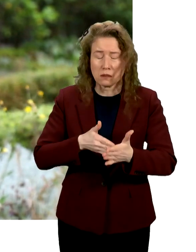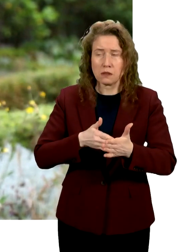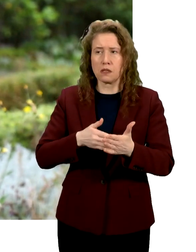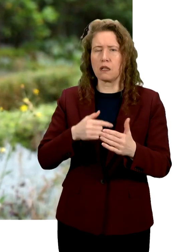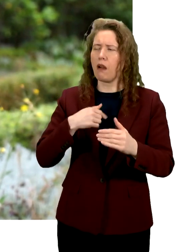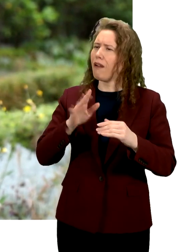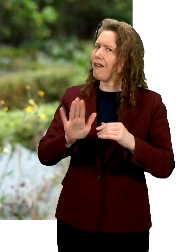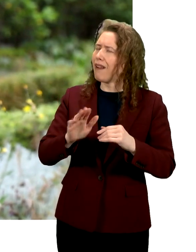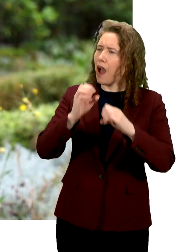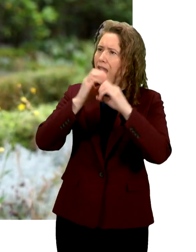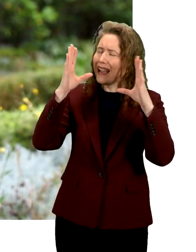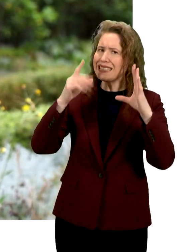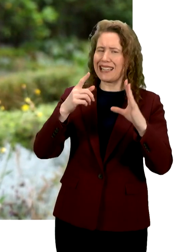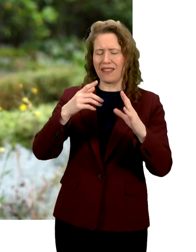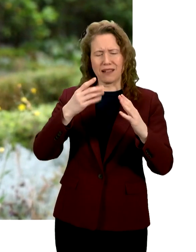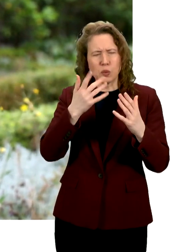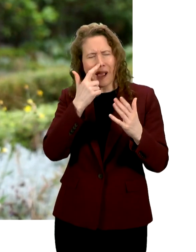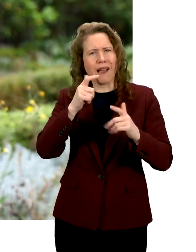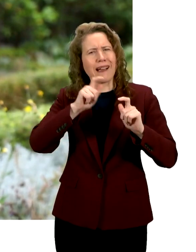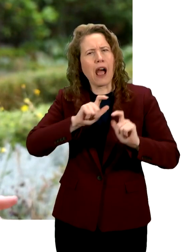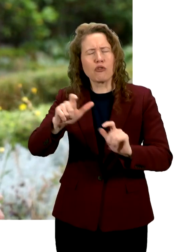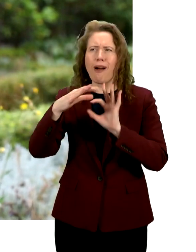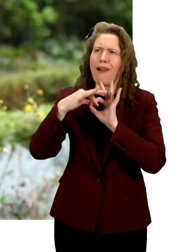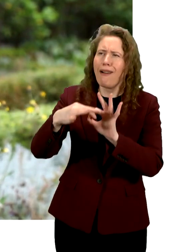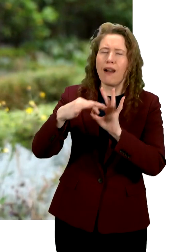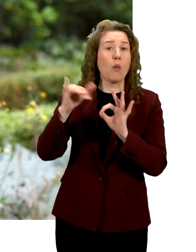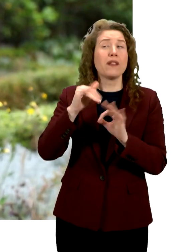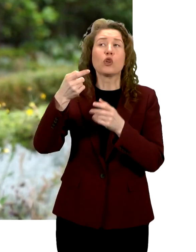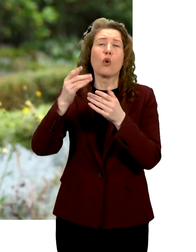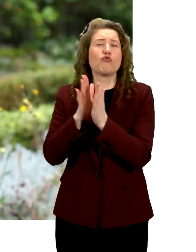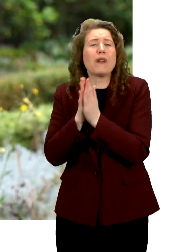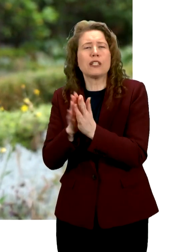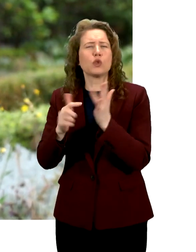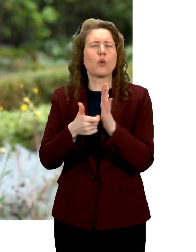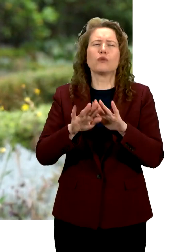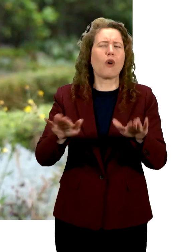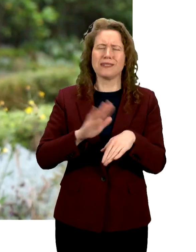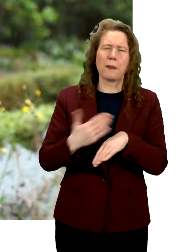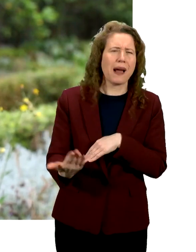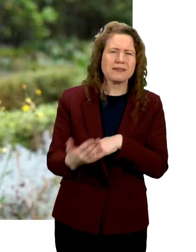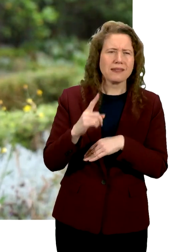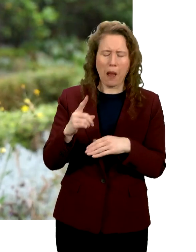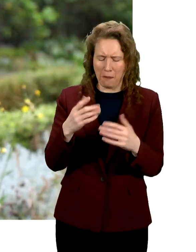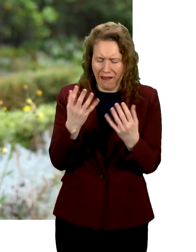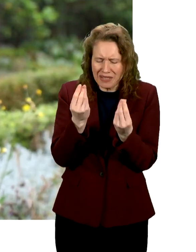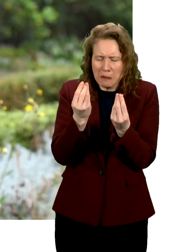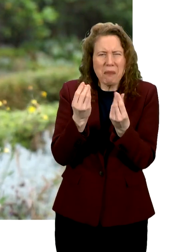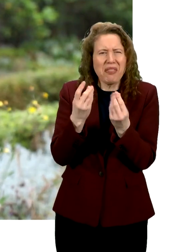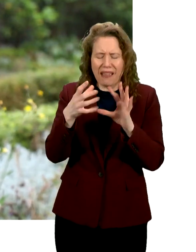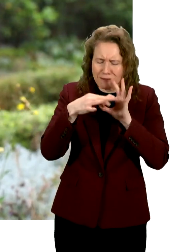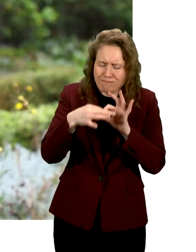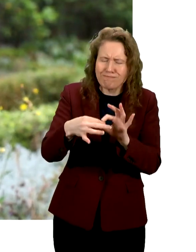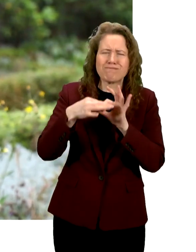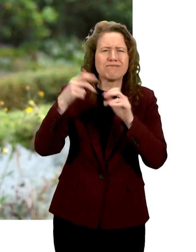the conversation continues in some way, whether you're religious or not, just the idea that there's some sort of